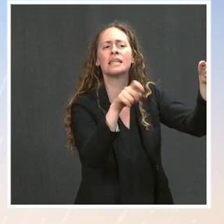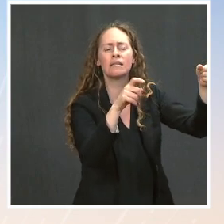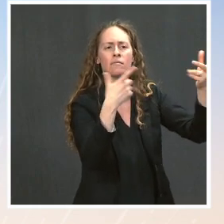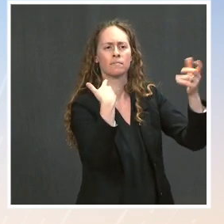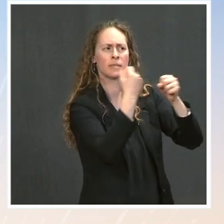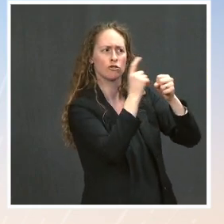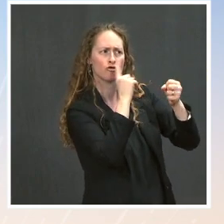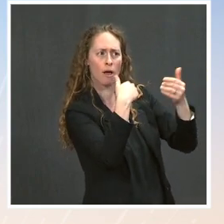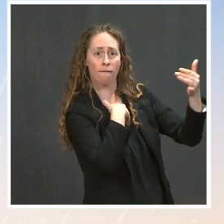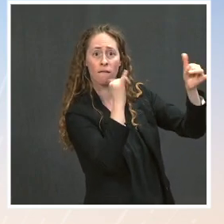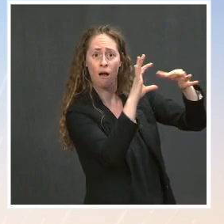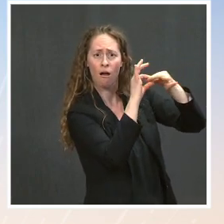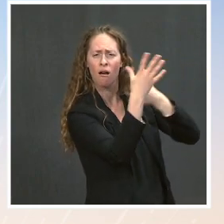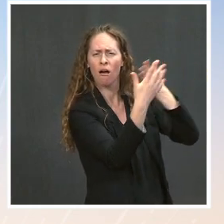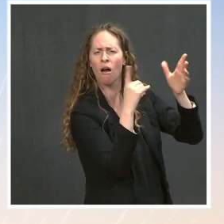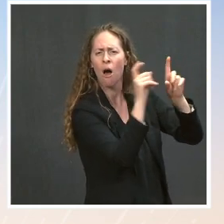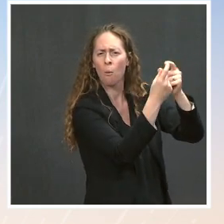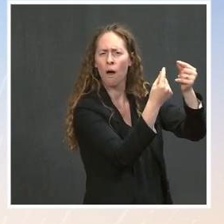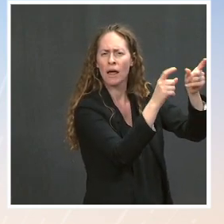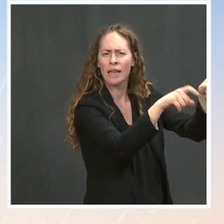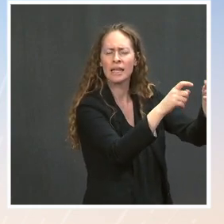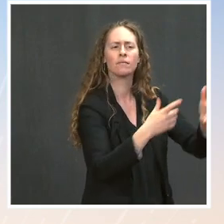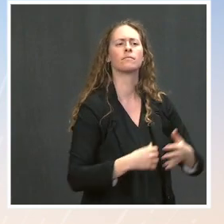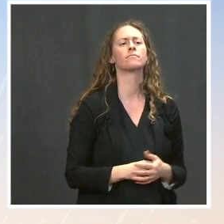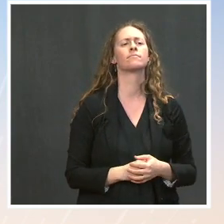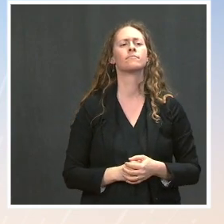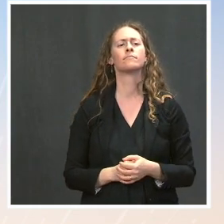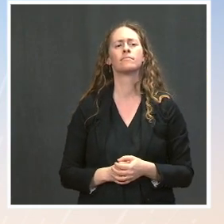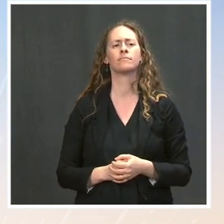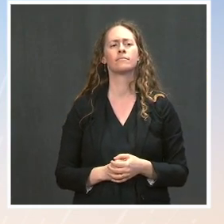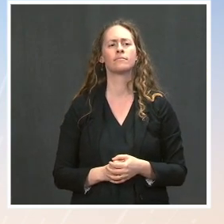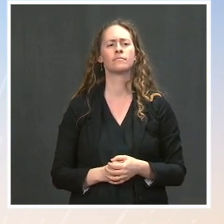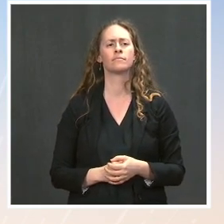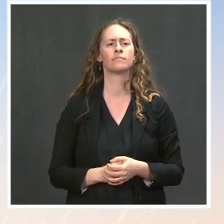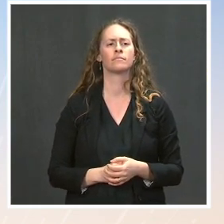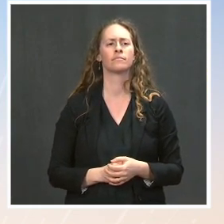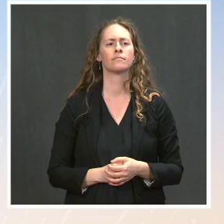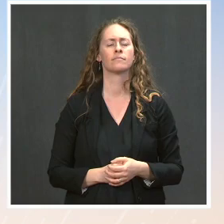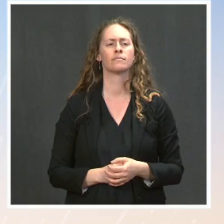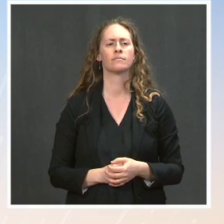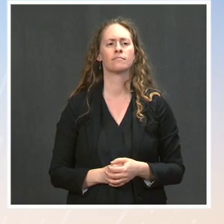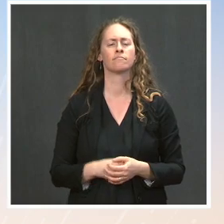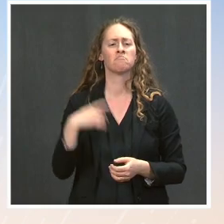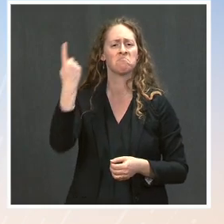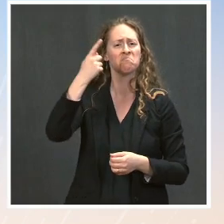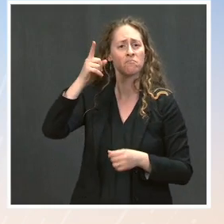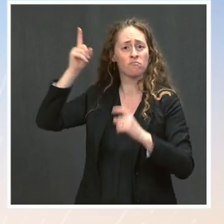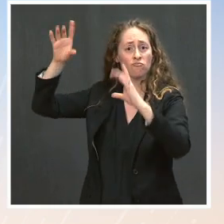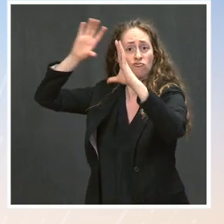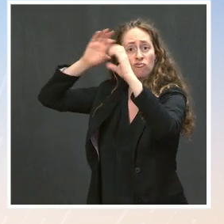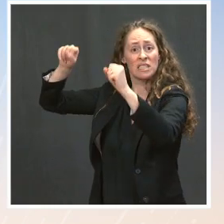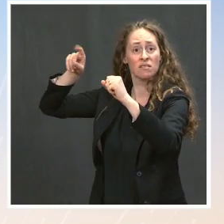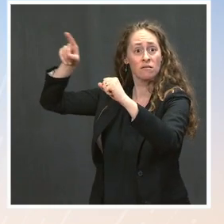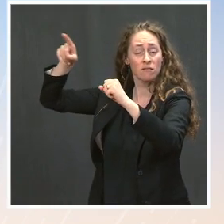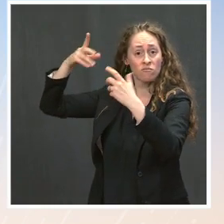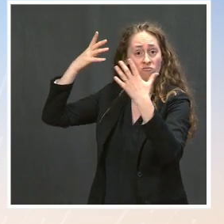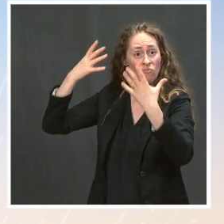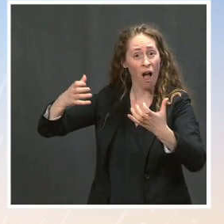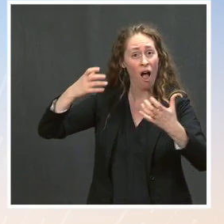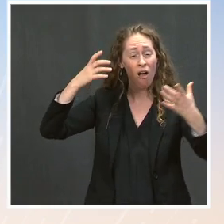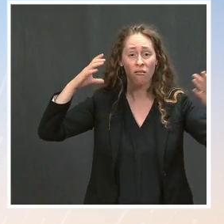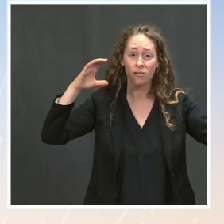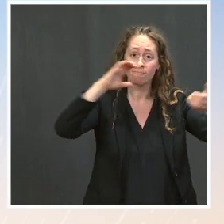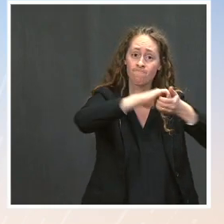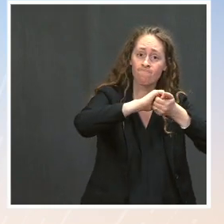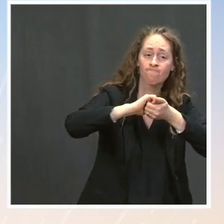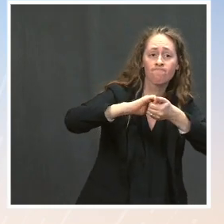and the other question I had was, you mentioned two of the president's goals was to bring the country together and end the pandemic. Those are obviously the two big goals